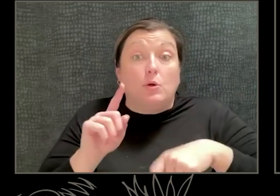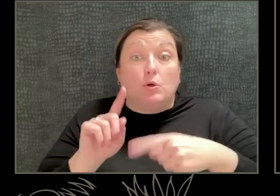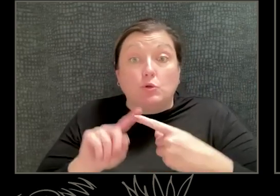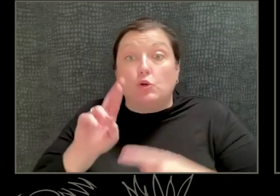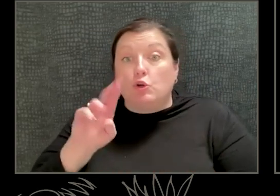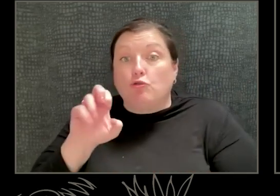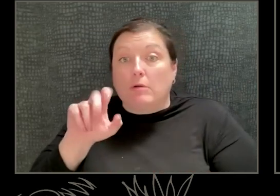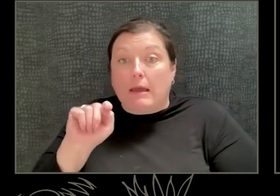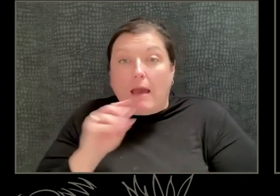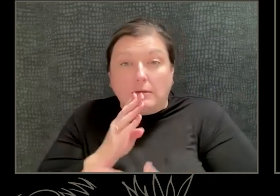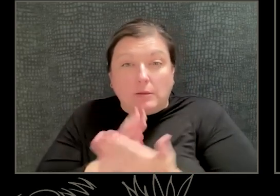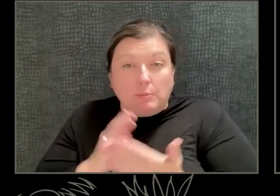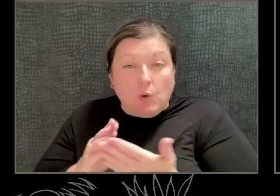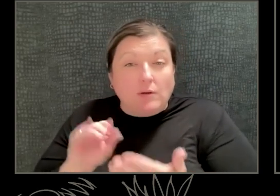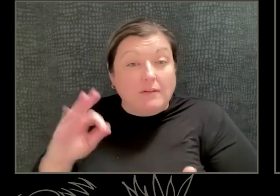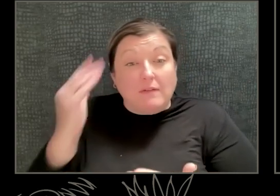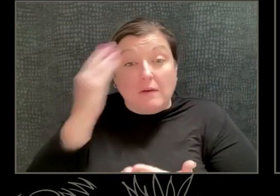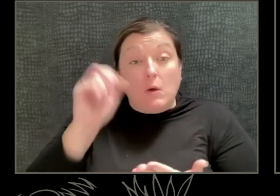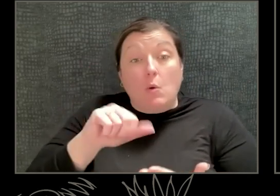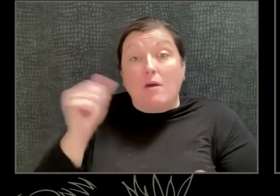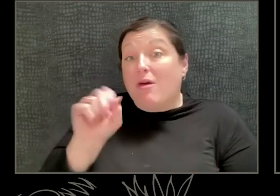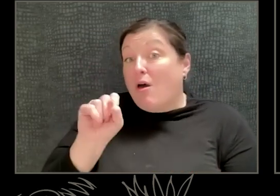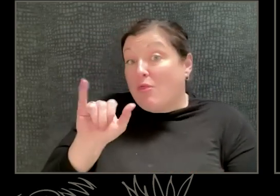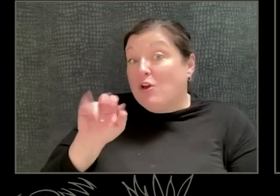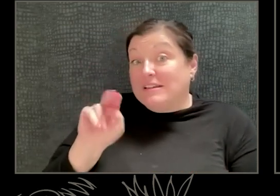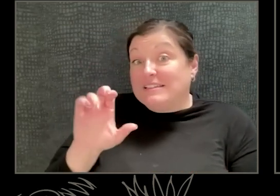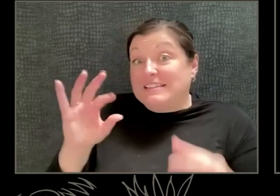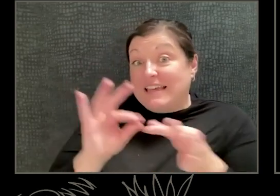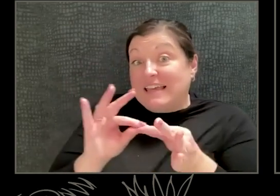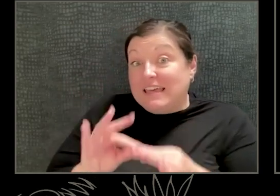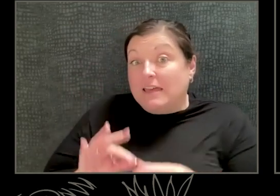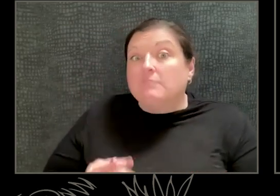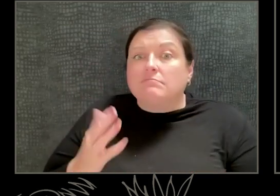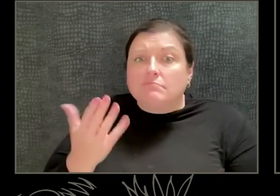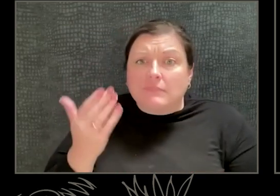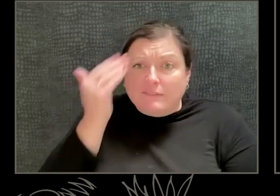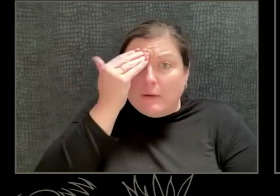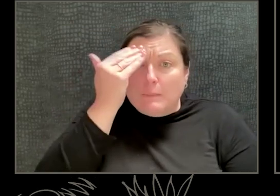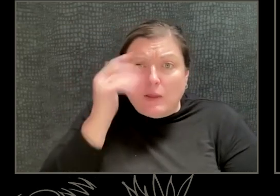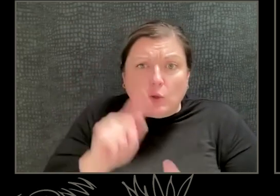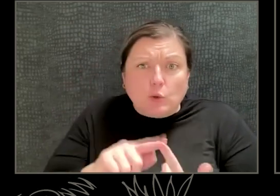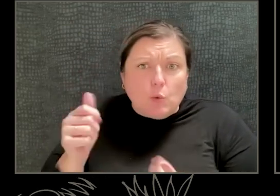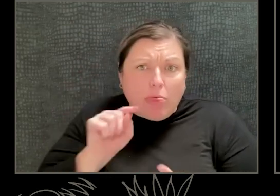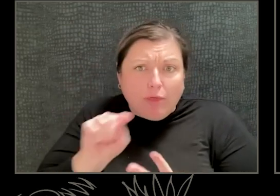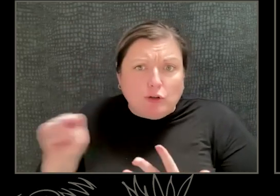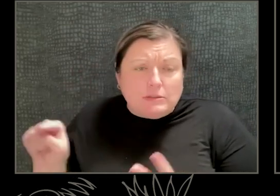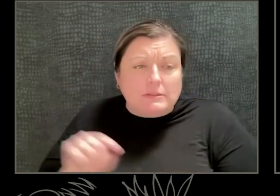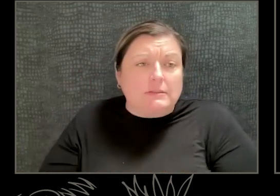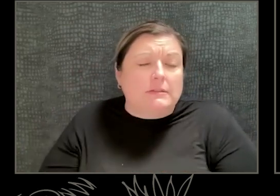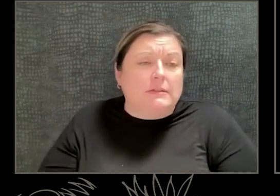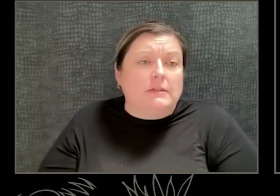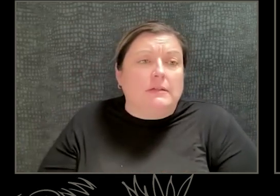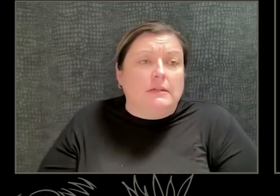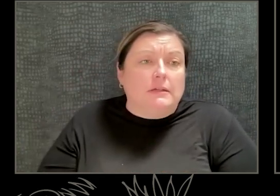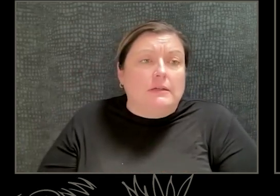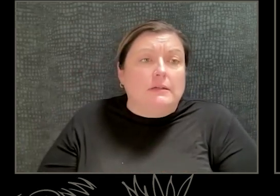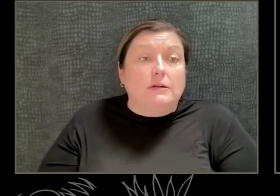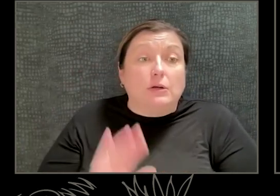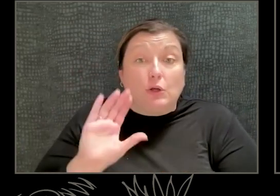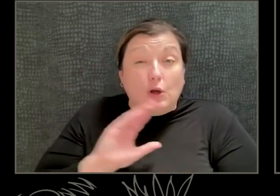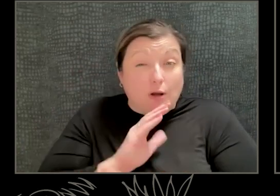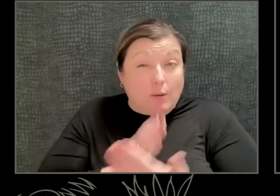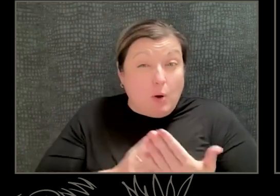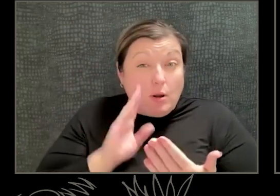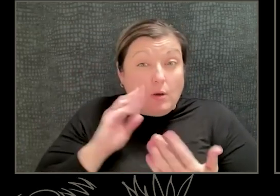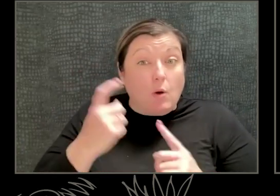If you're familiar with other sync engines, it's fairly similar to others. and your component will